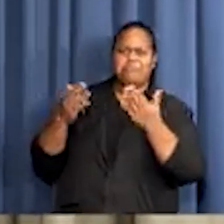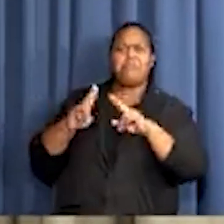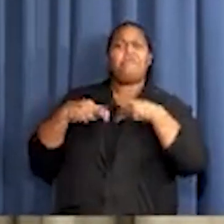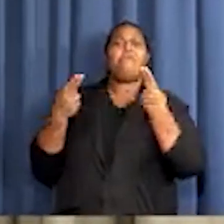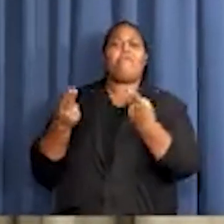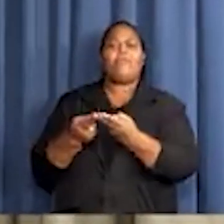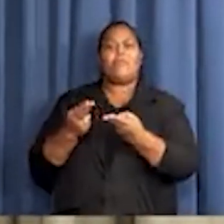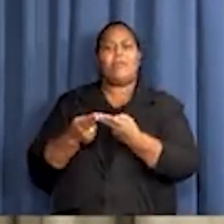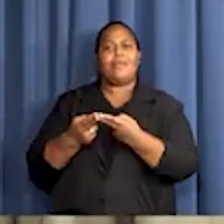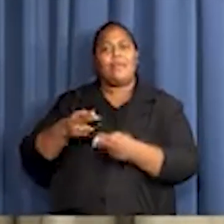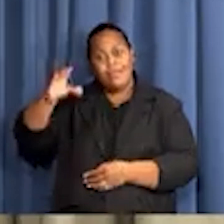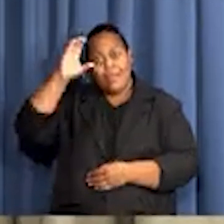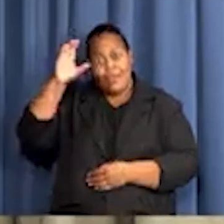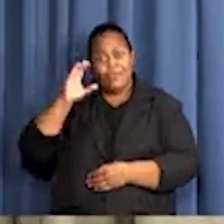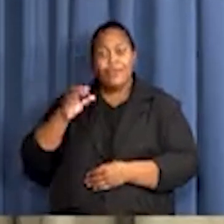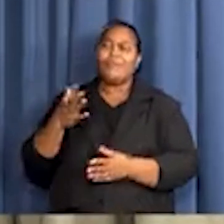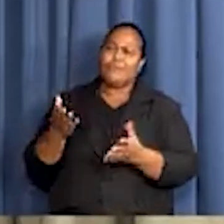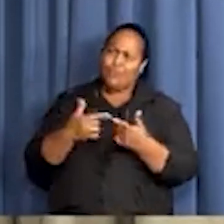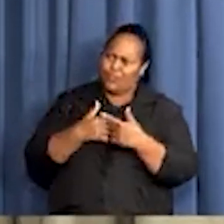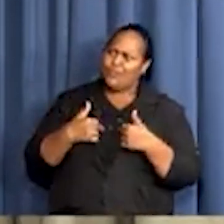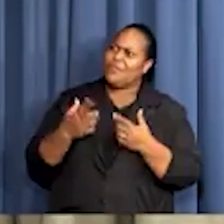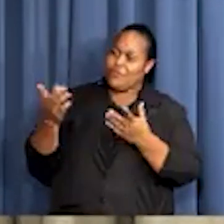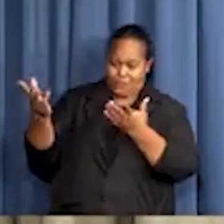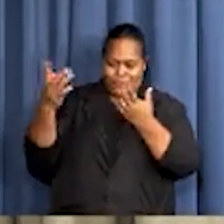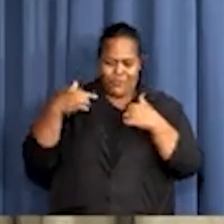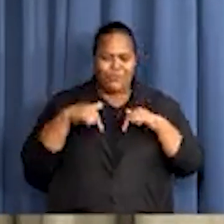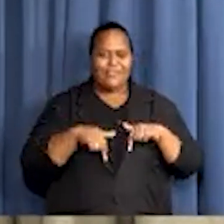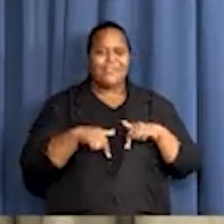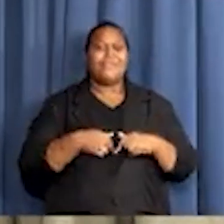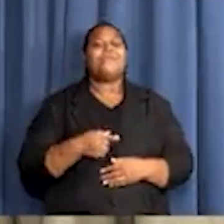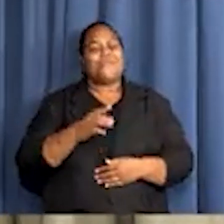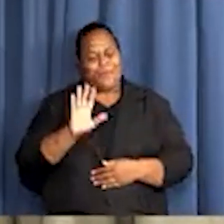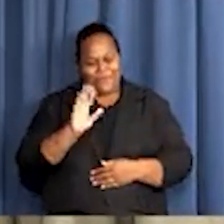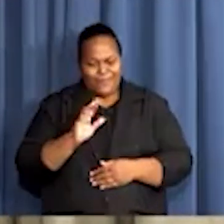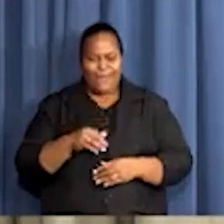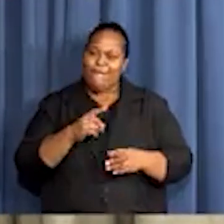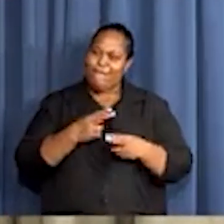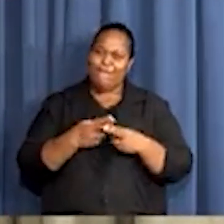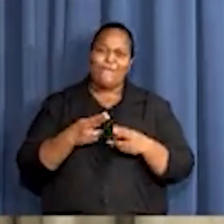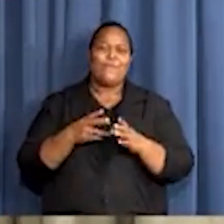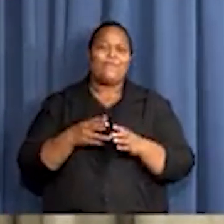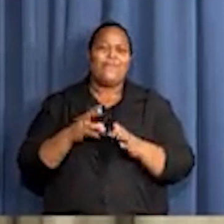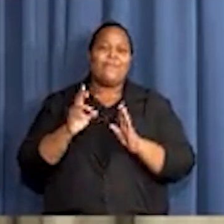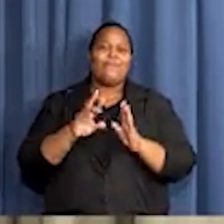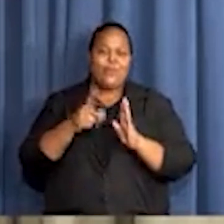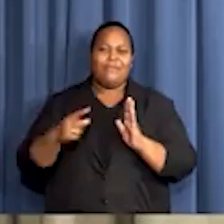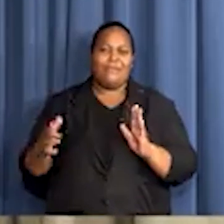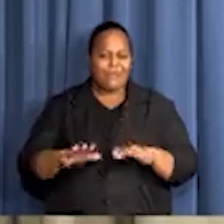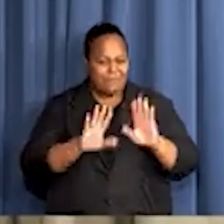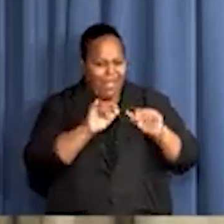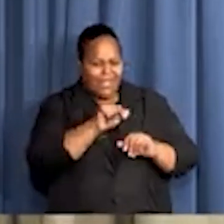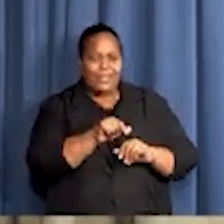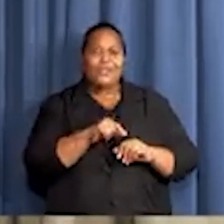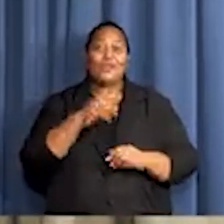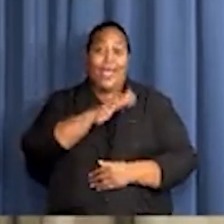family and the nation, she finally got to say the last farewell to Professor Bridge Lal. You